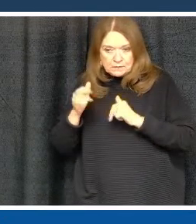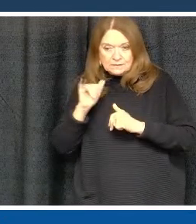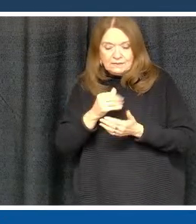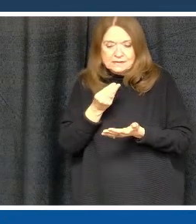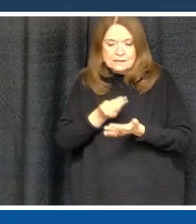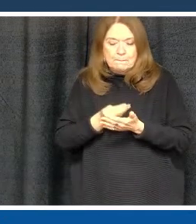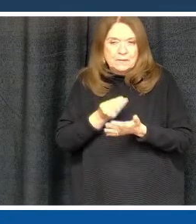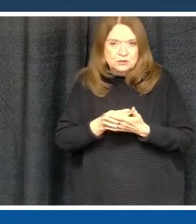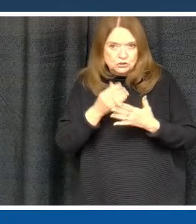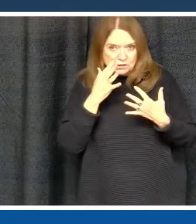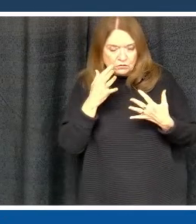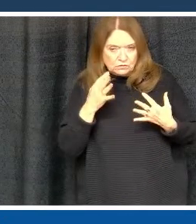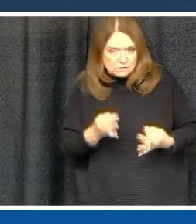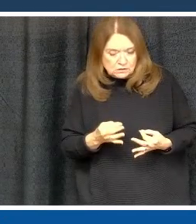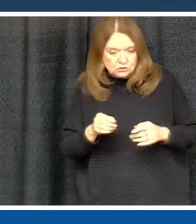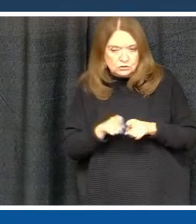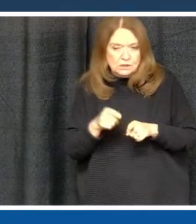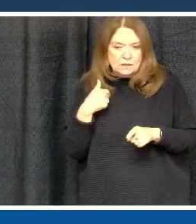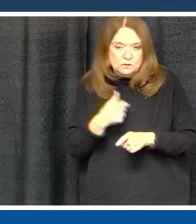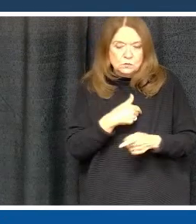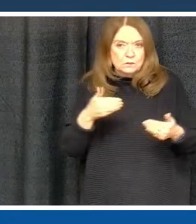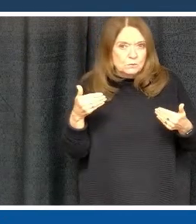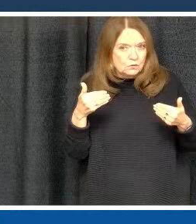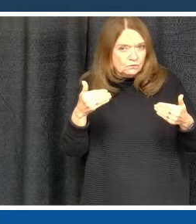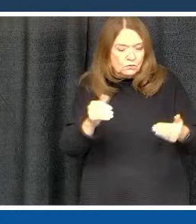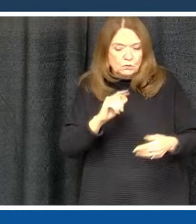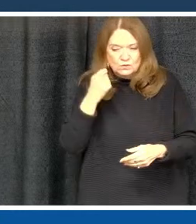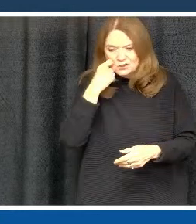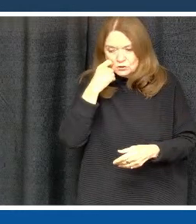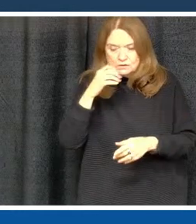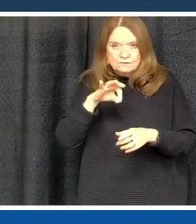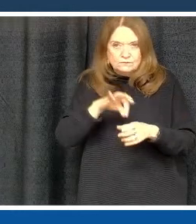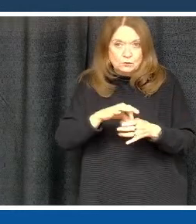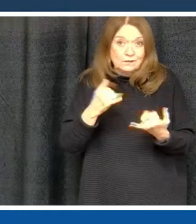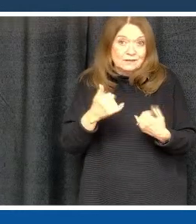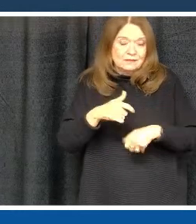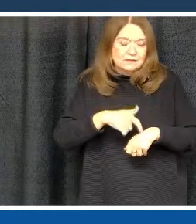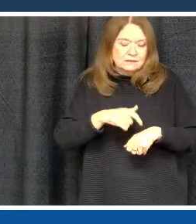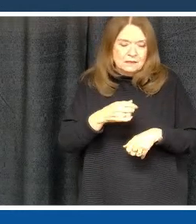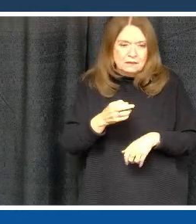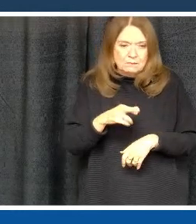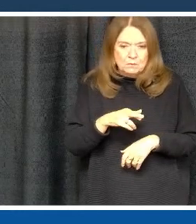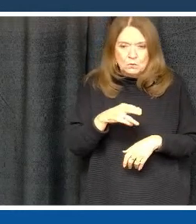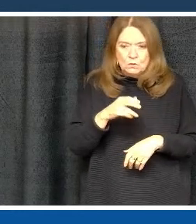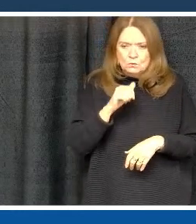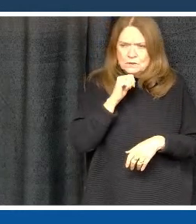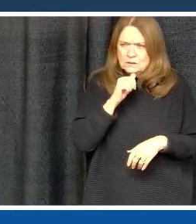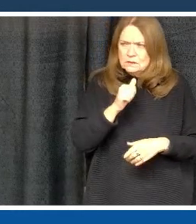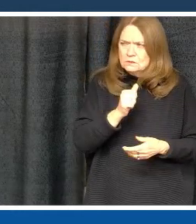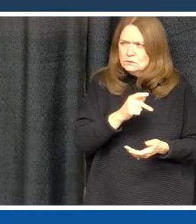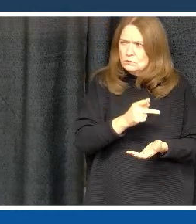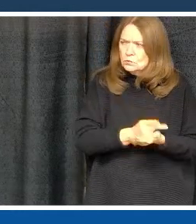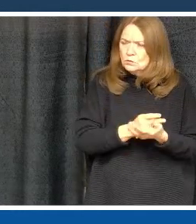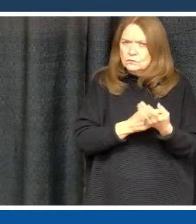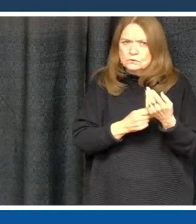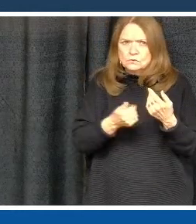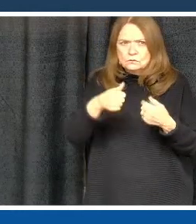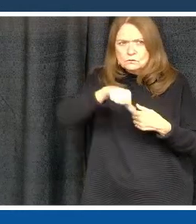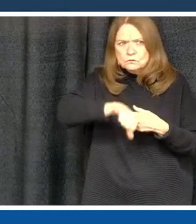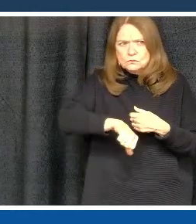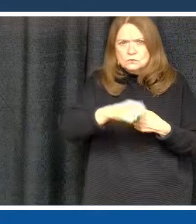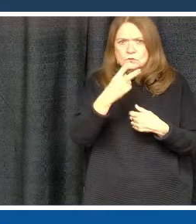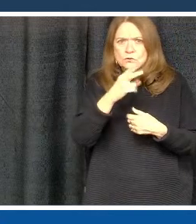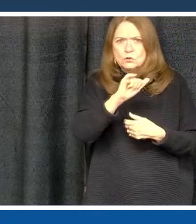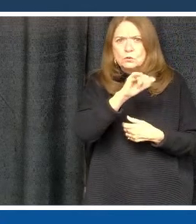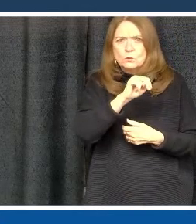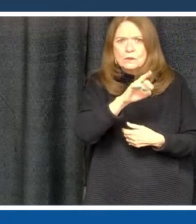budgetary decision as we move forward. We just voted this time, or, we disapproved two infills